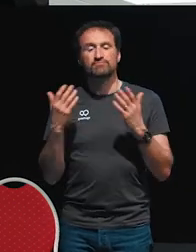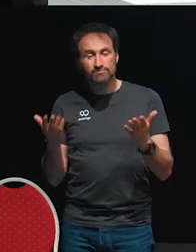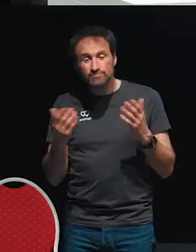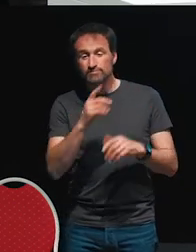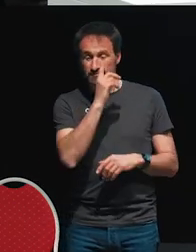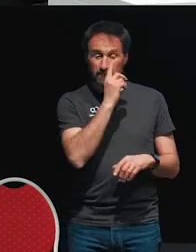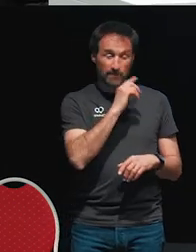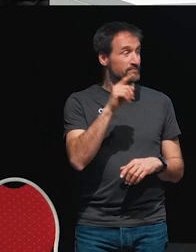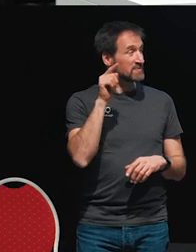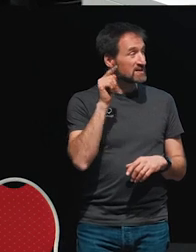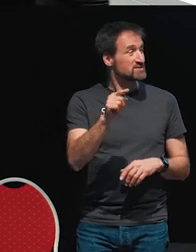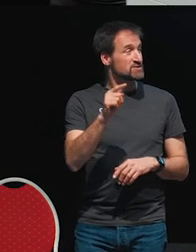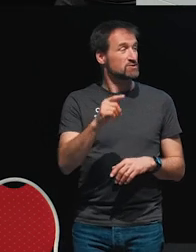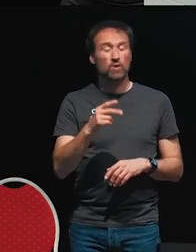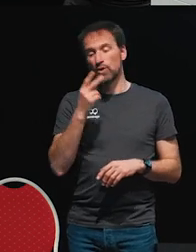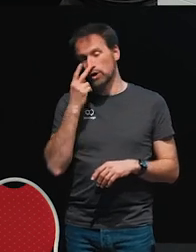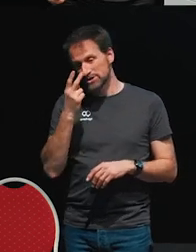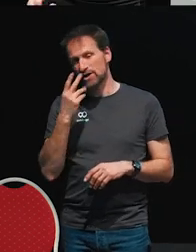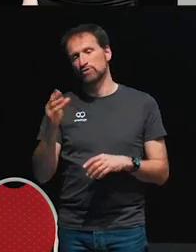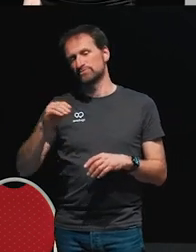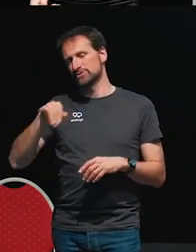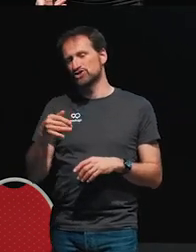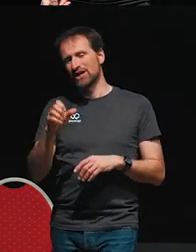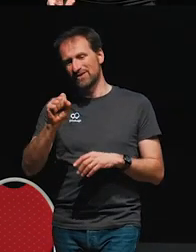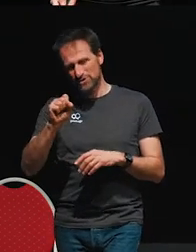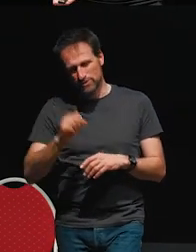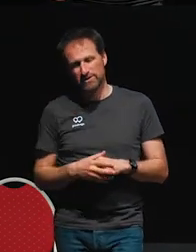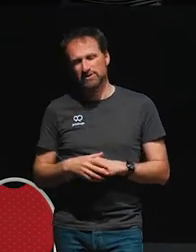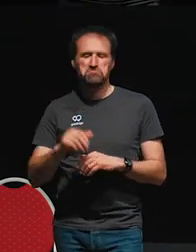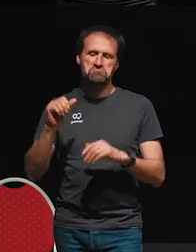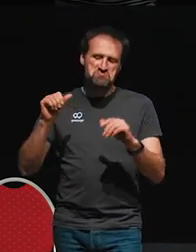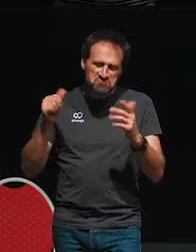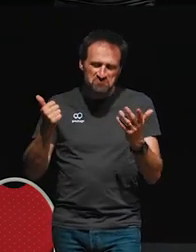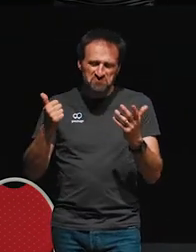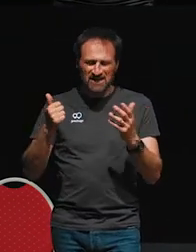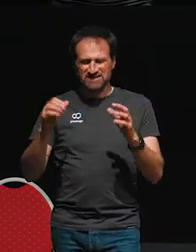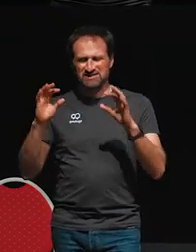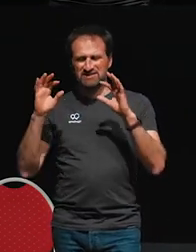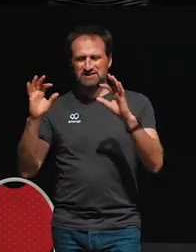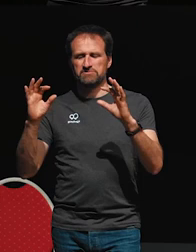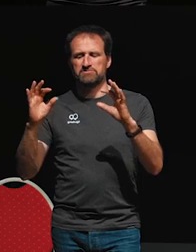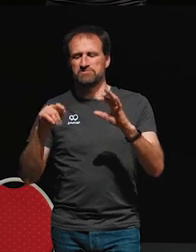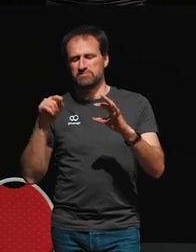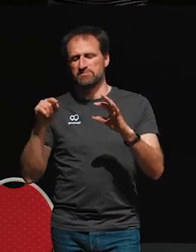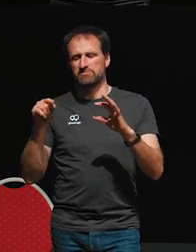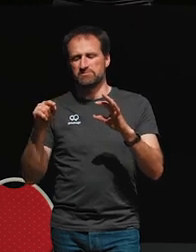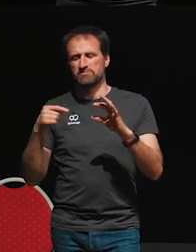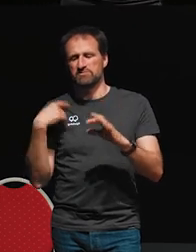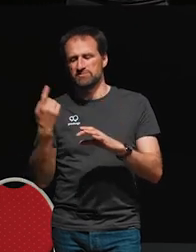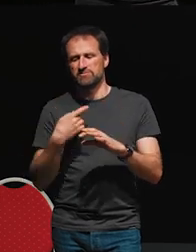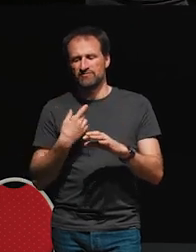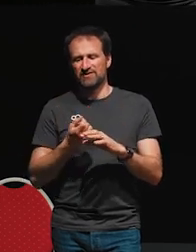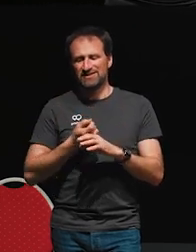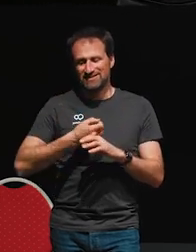And this is what it looks like in some JavaScript. The most important part is that we send it along as a bearer